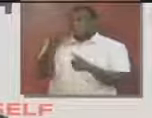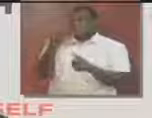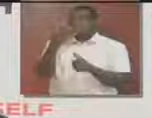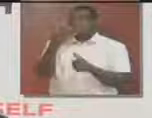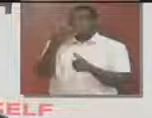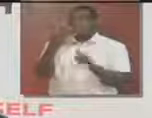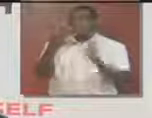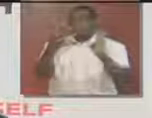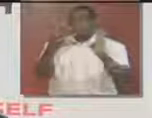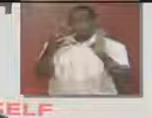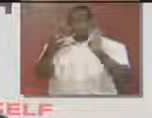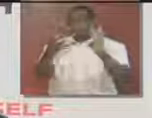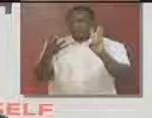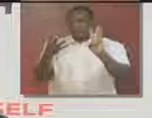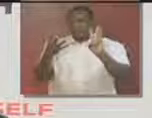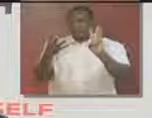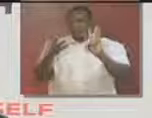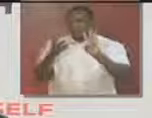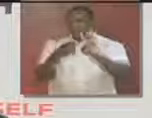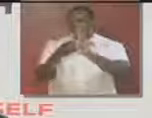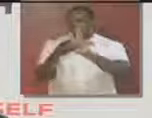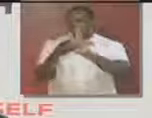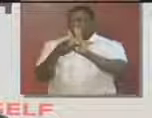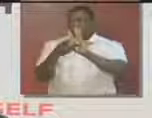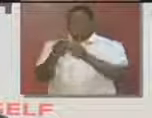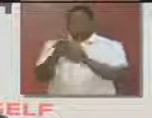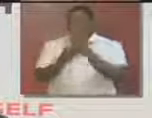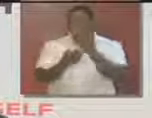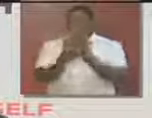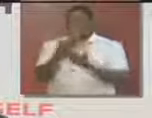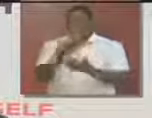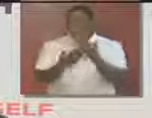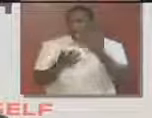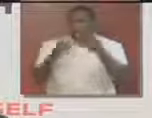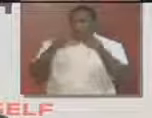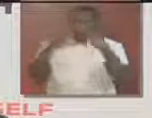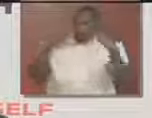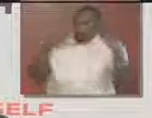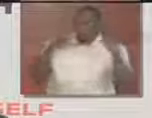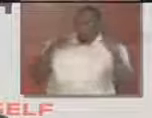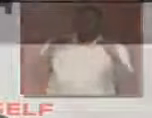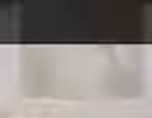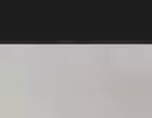distance from others, and of course, wear your mask.